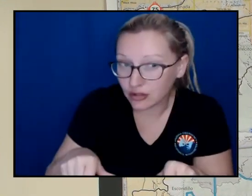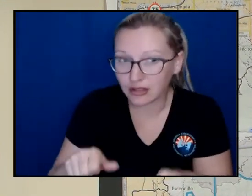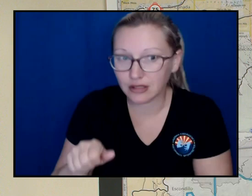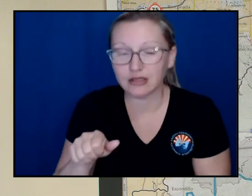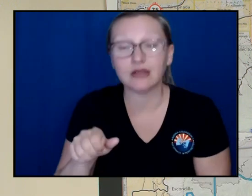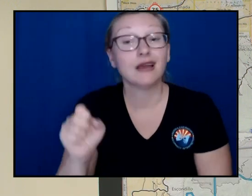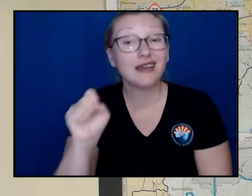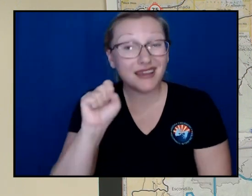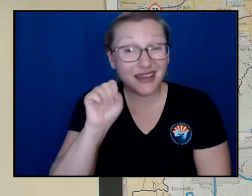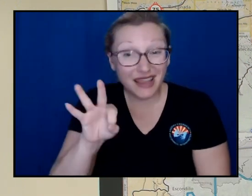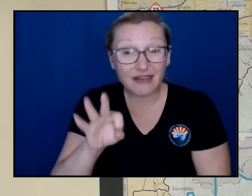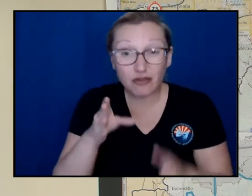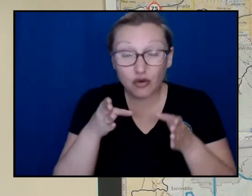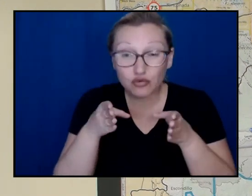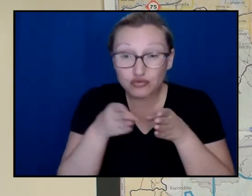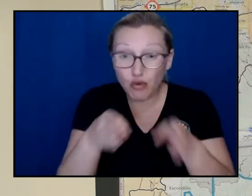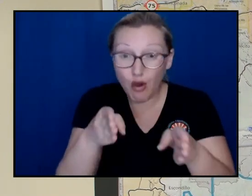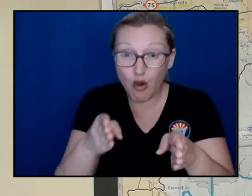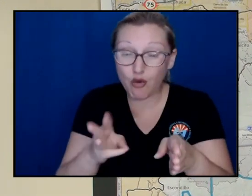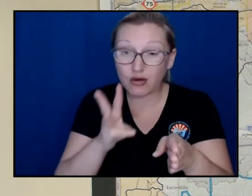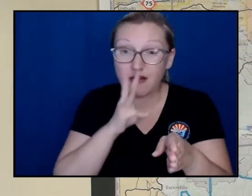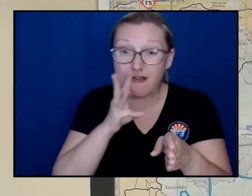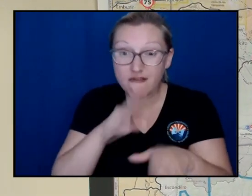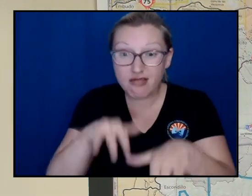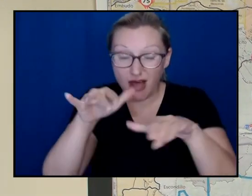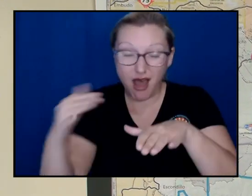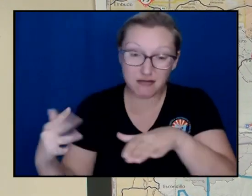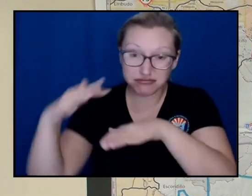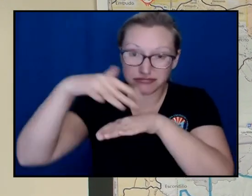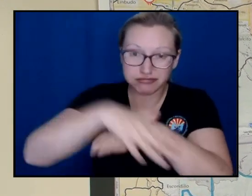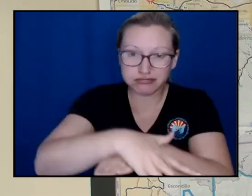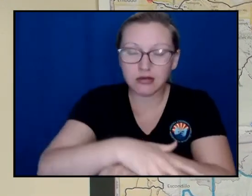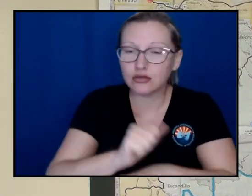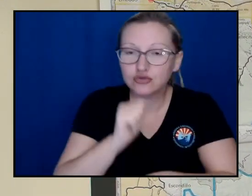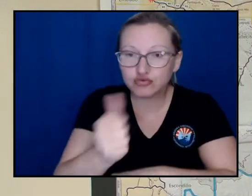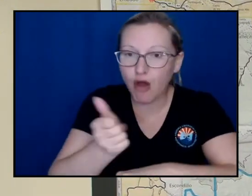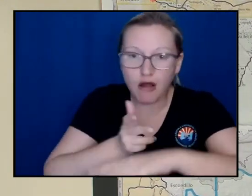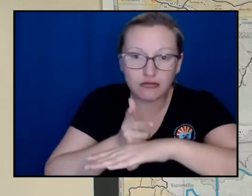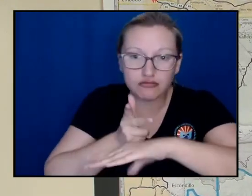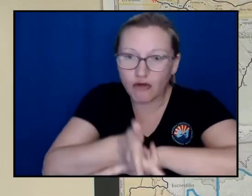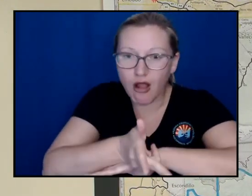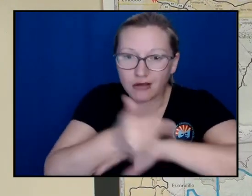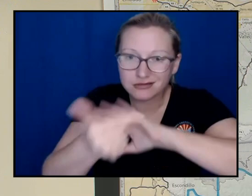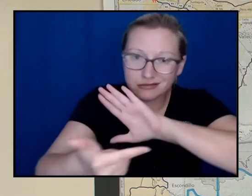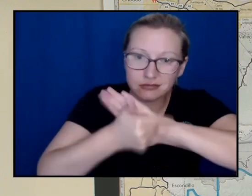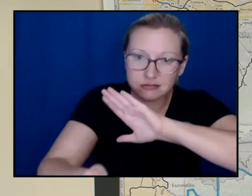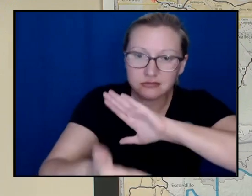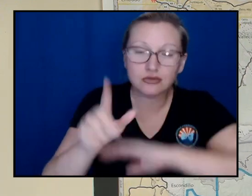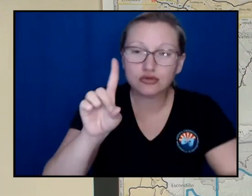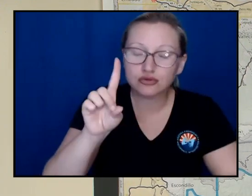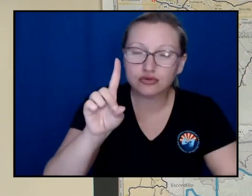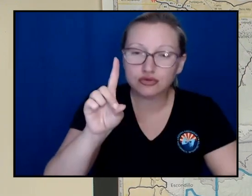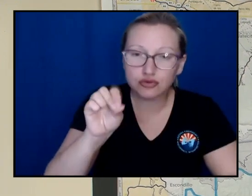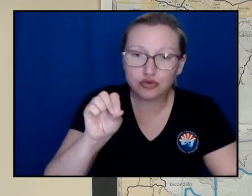flooded roadways. You don't know how deep that water is. You don't know how stable